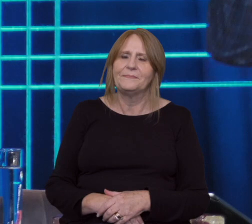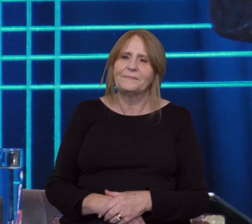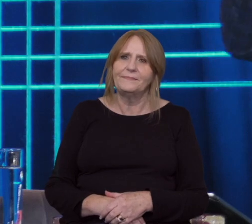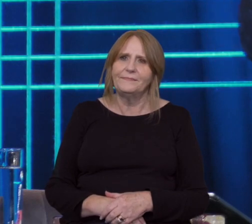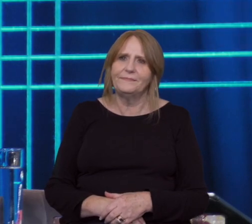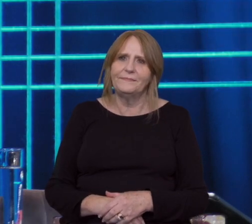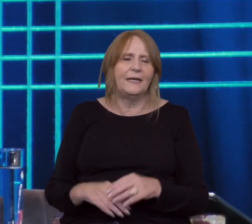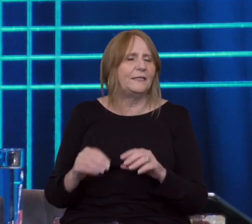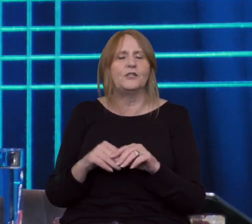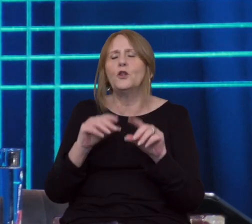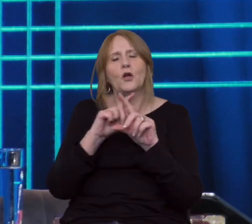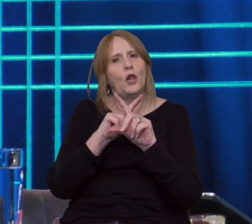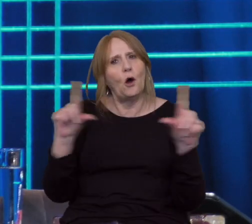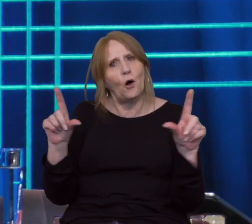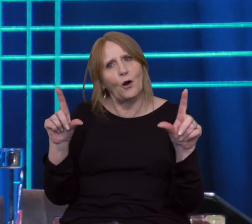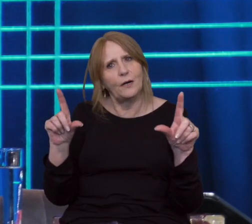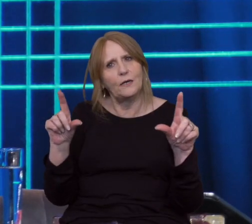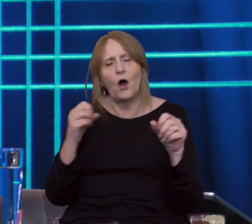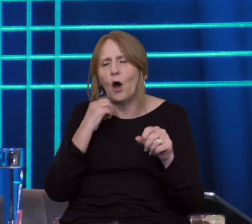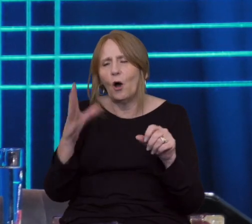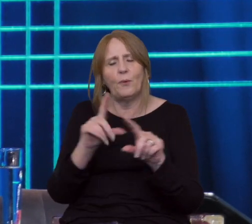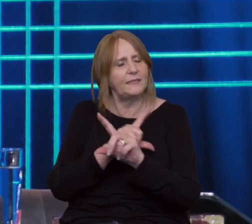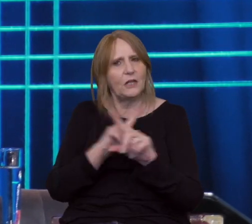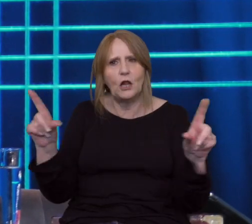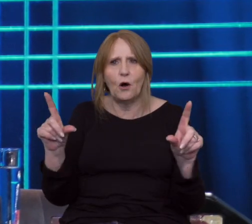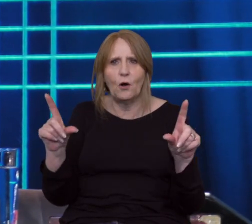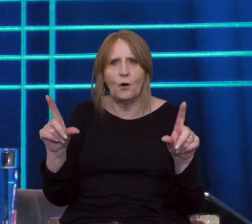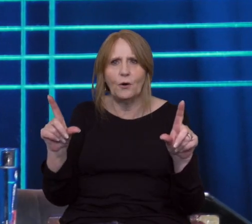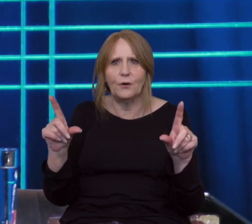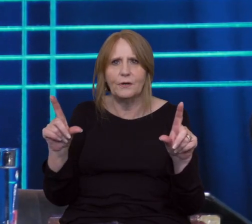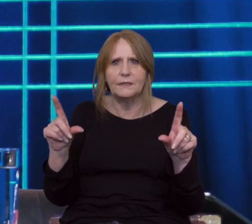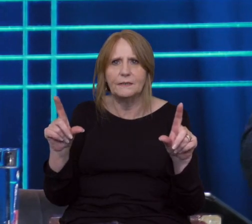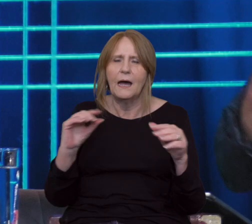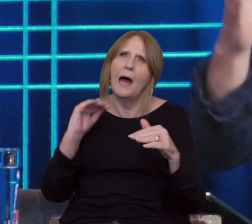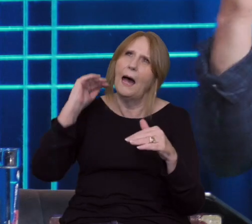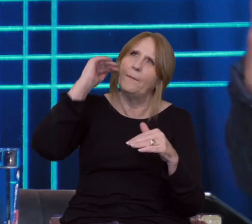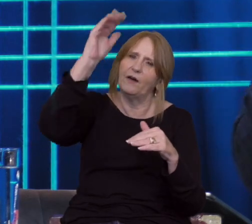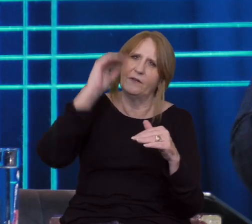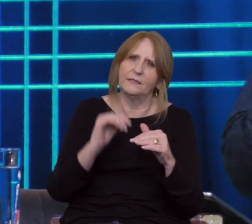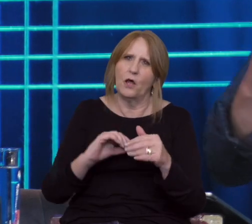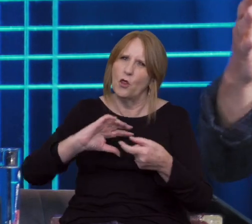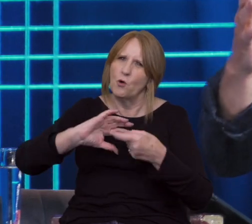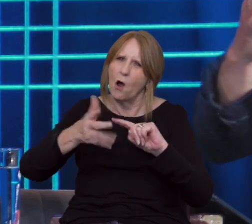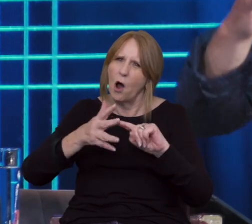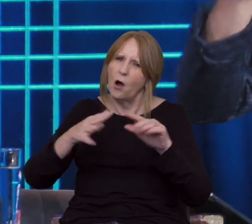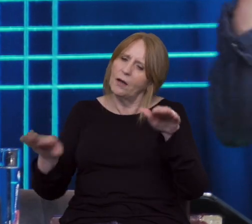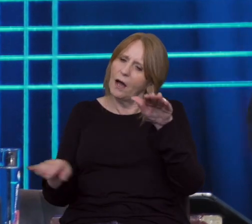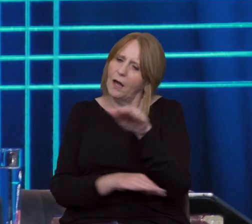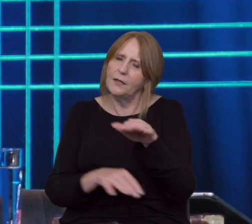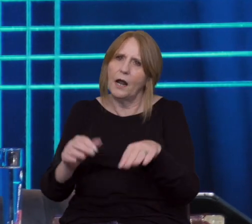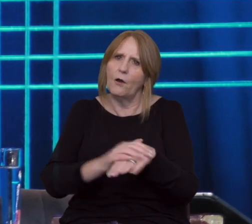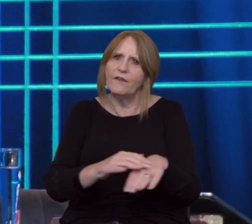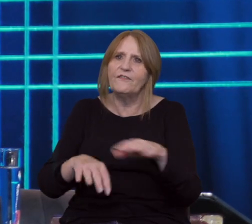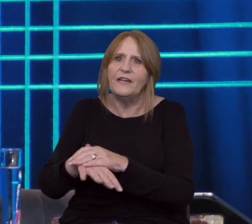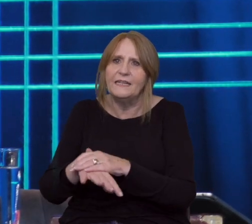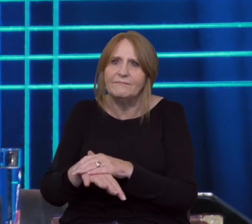Lord above us. It's the God of glory beneath us, the rock under our feet. He is the one that